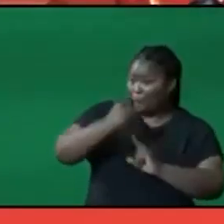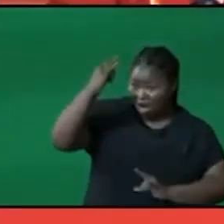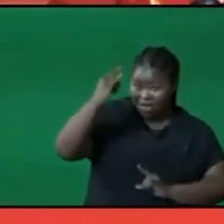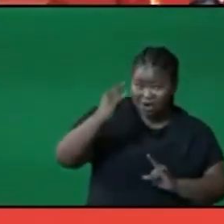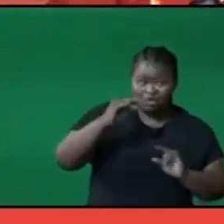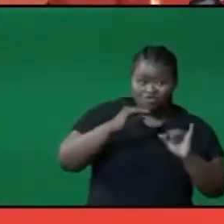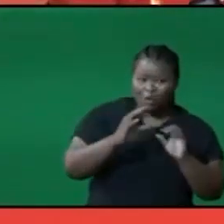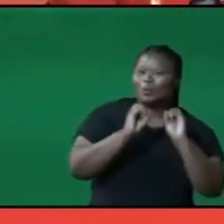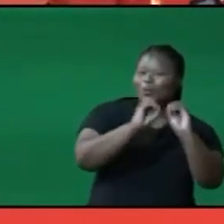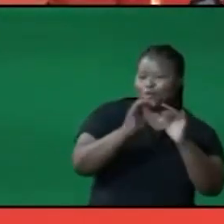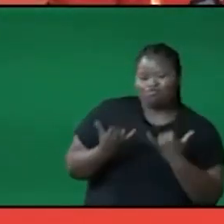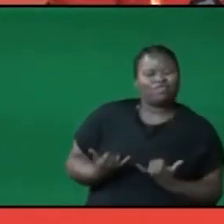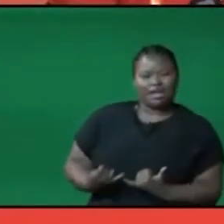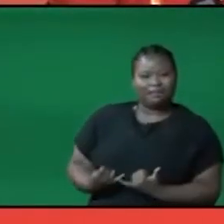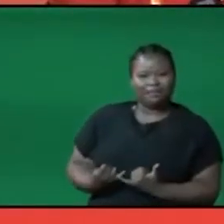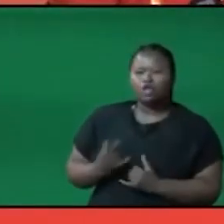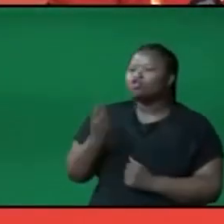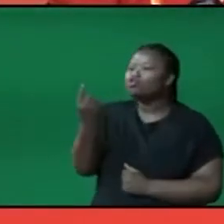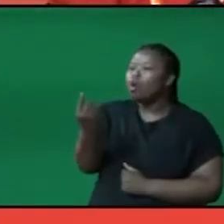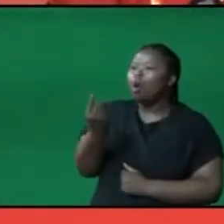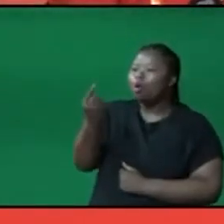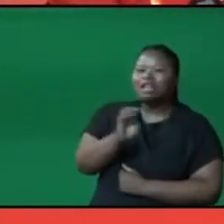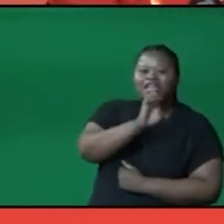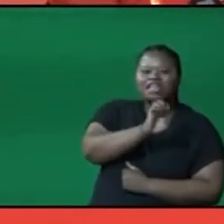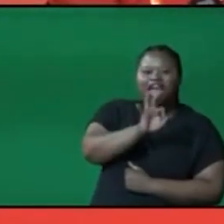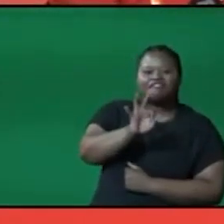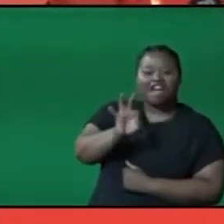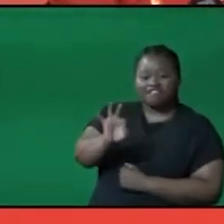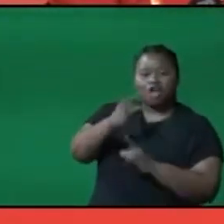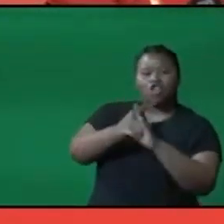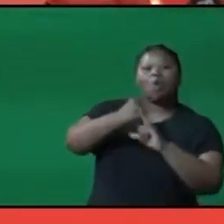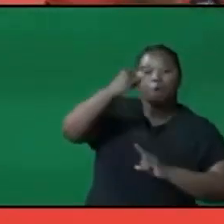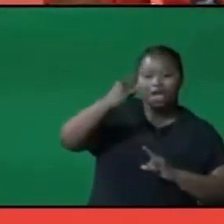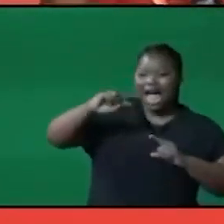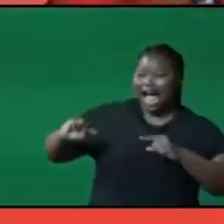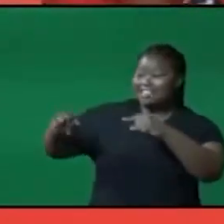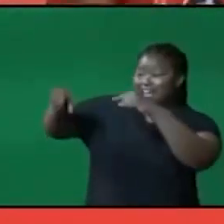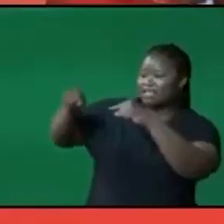anything here today. It is only the EFF that has won against the